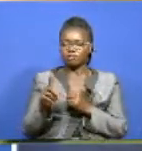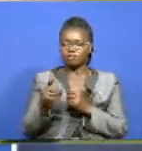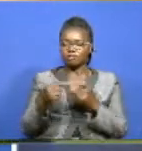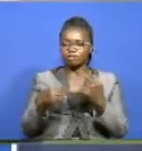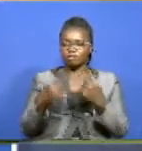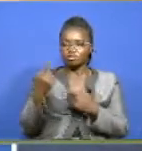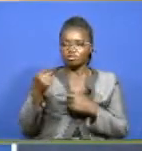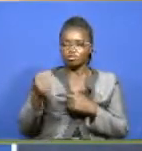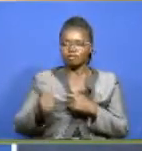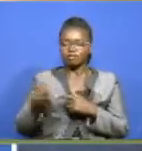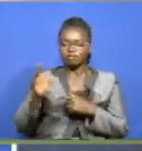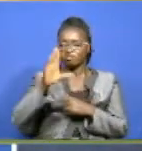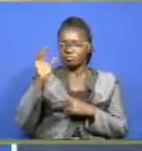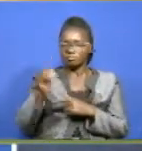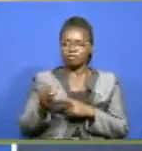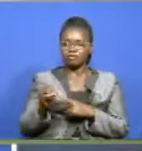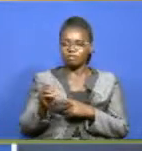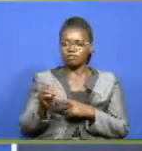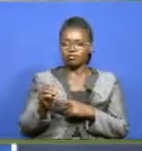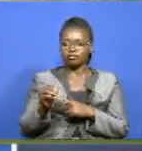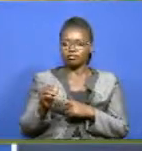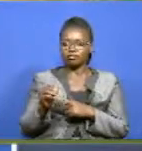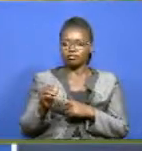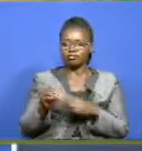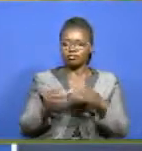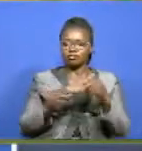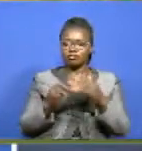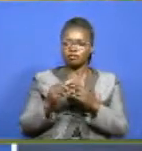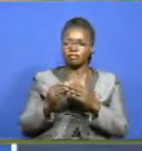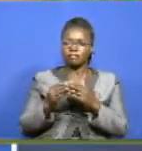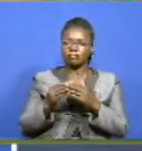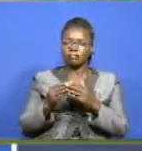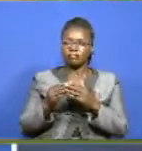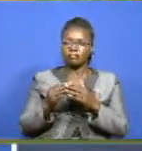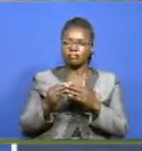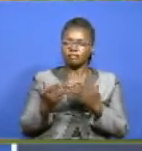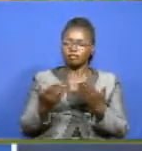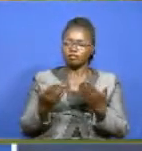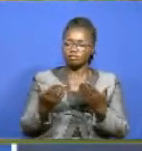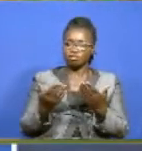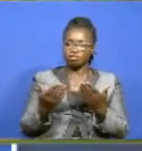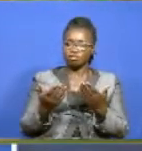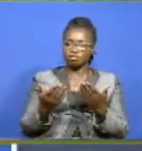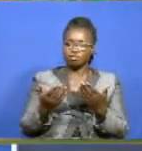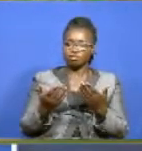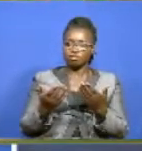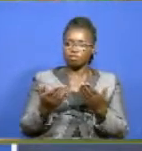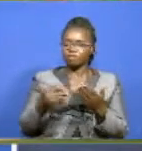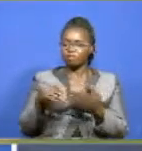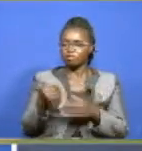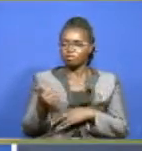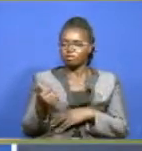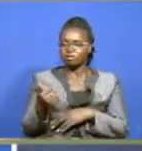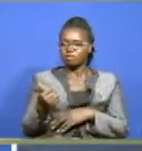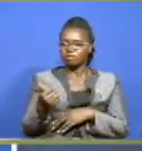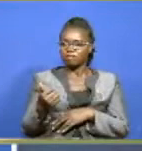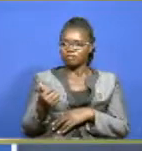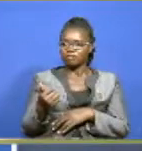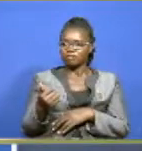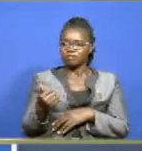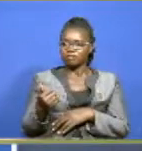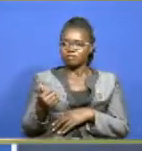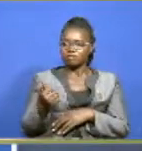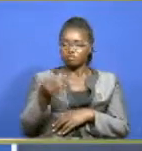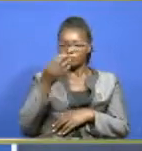of South Africa was one of four golfers who were tied at the top on 7 under par 64. The others are Spaniard Alejandro Cañizares,